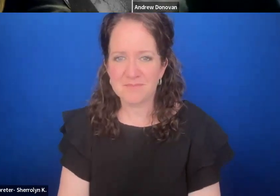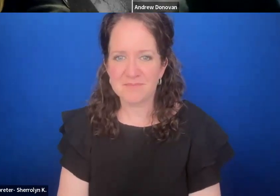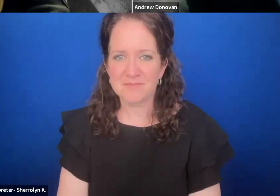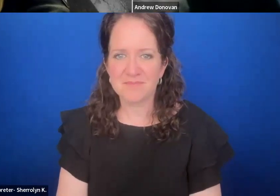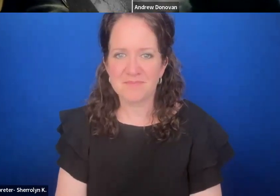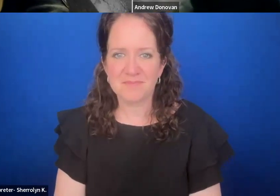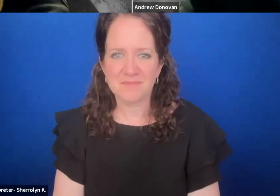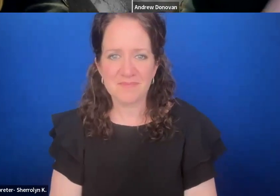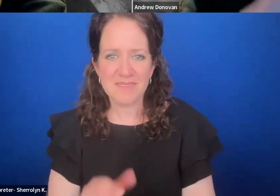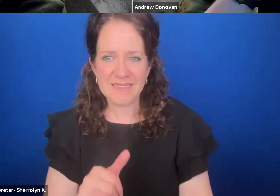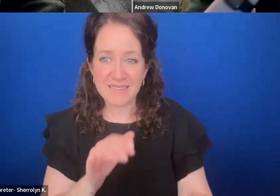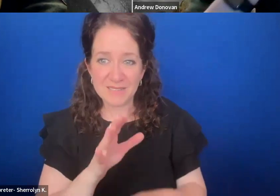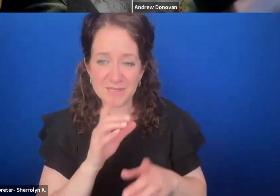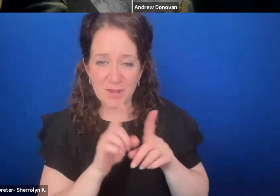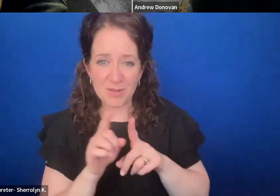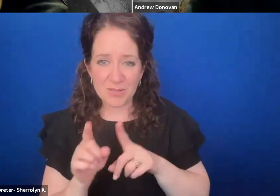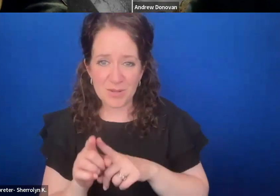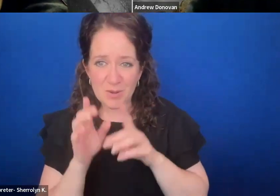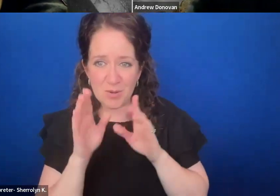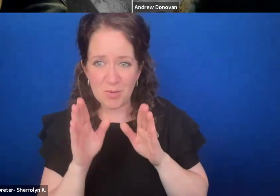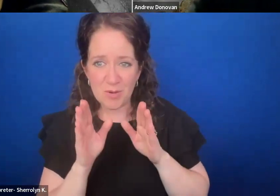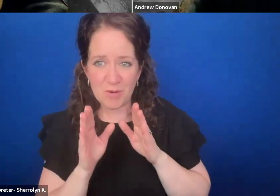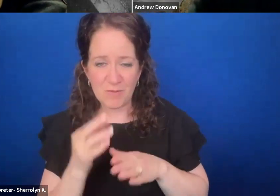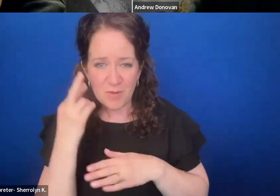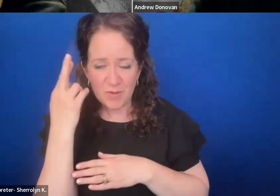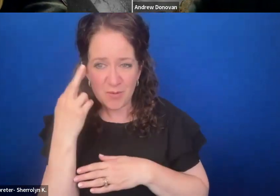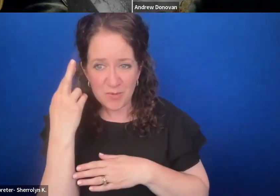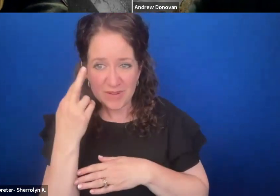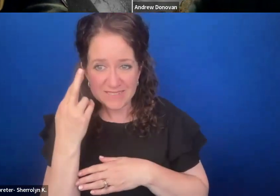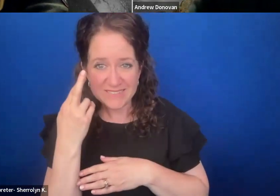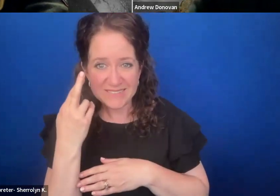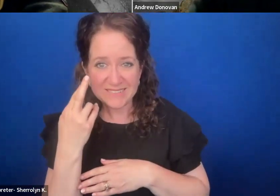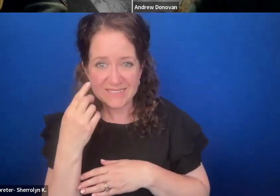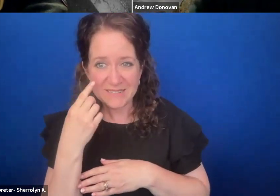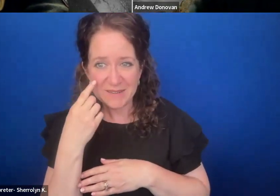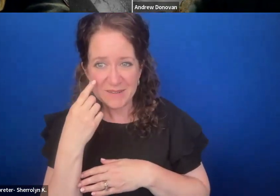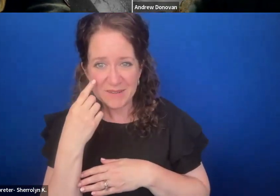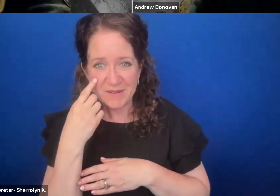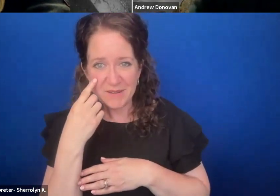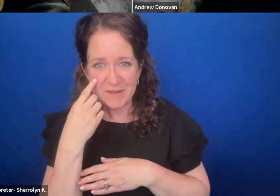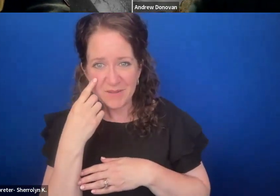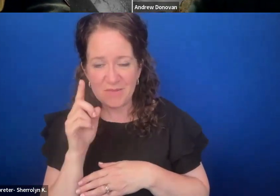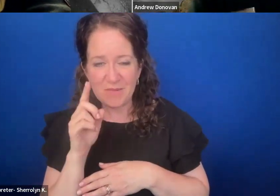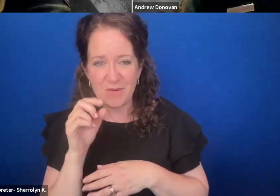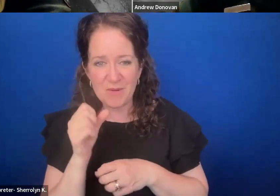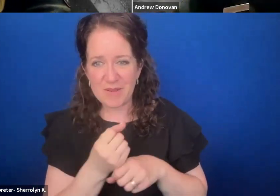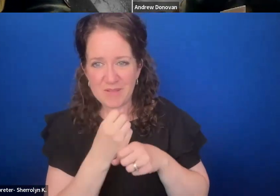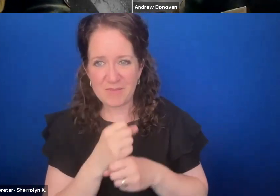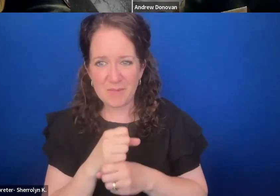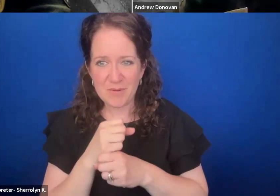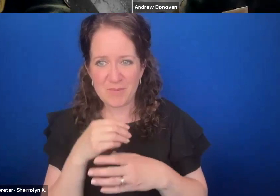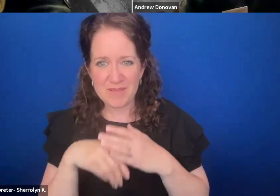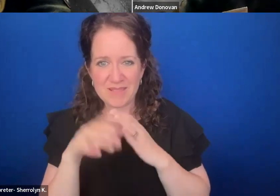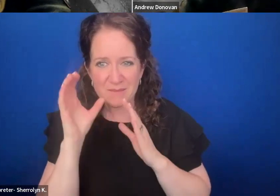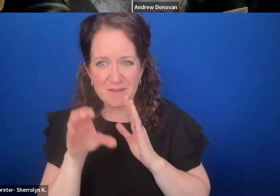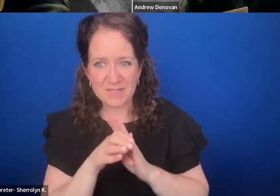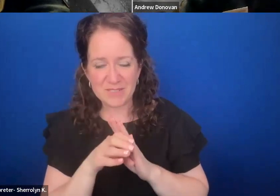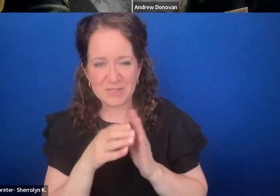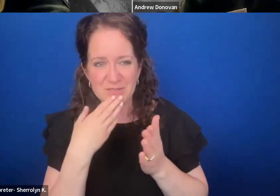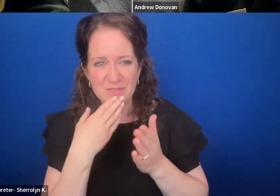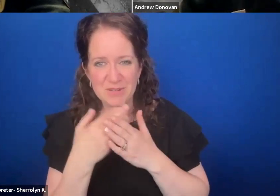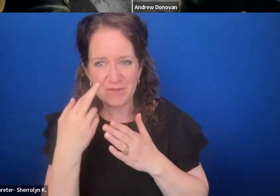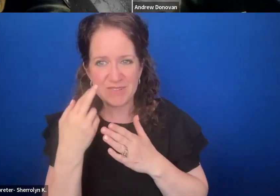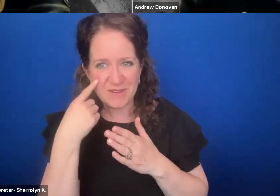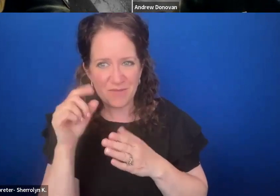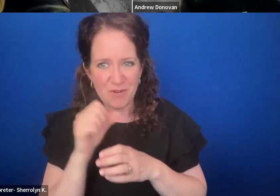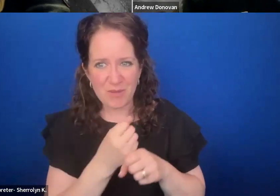That's also a great rationalization for it being captured in the photo. There we go. Yeah,